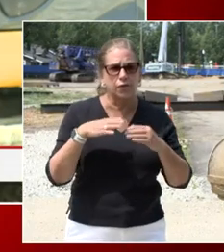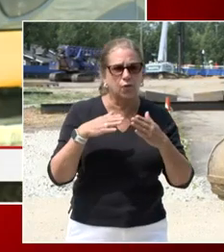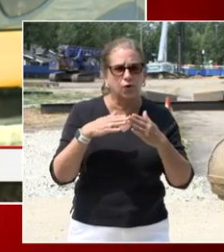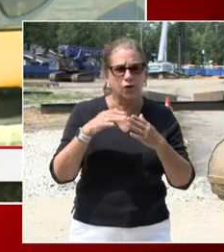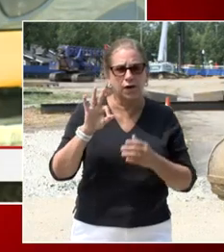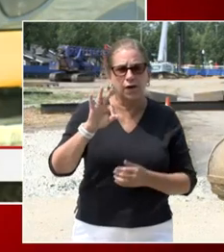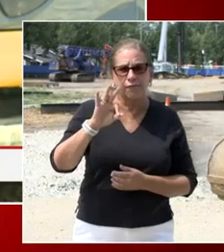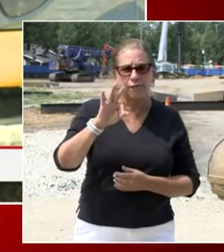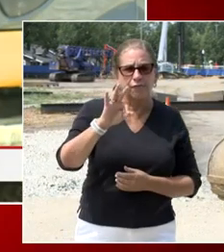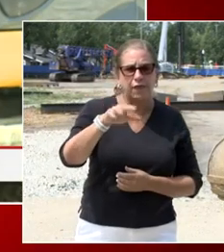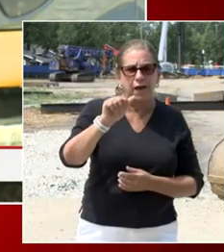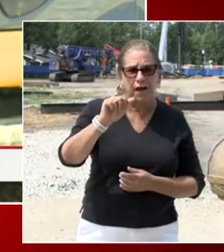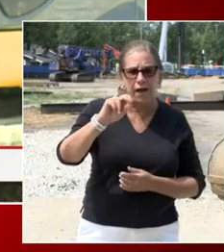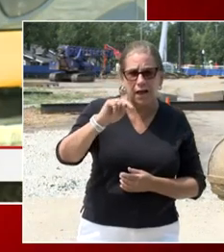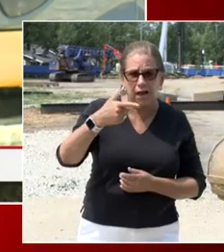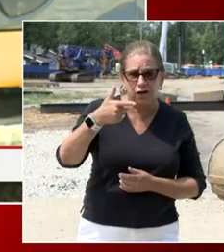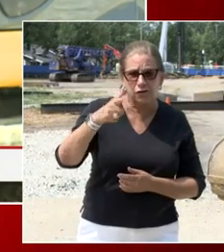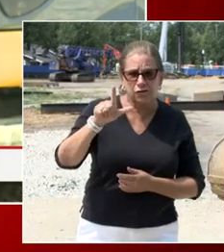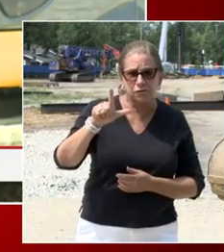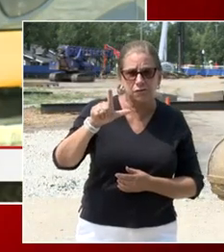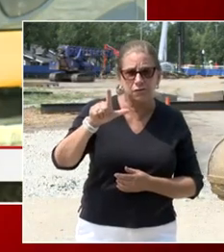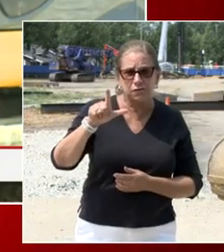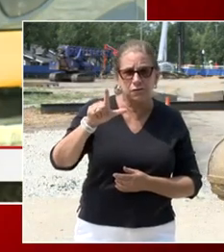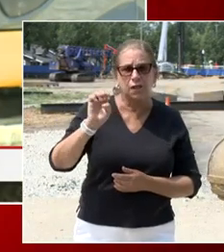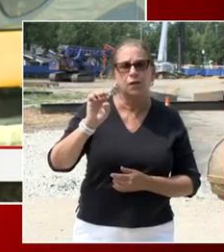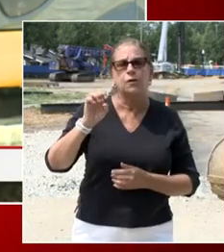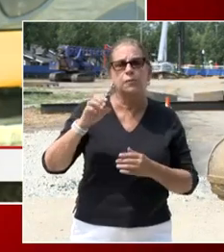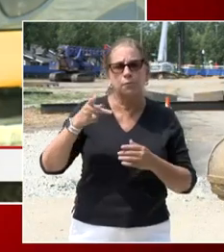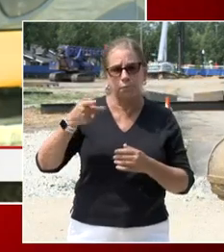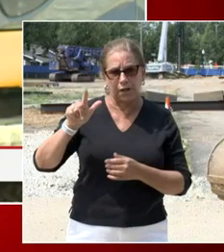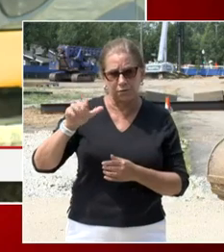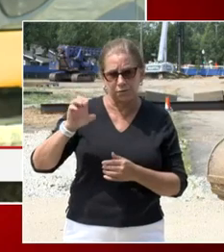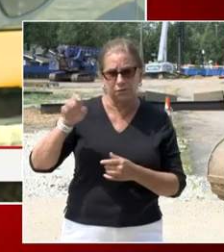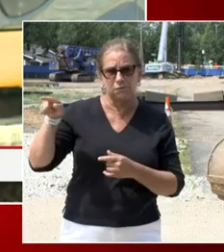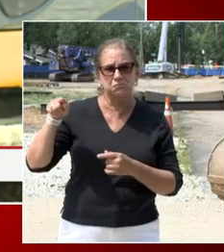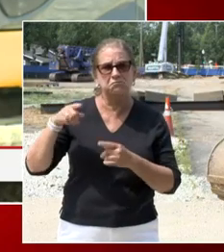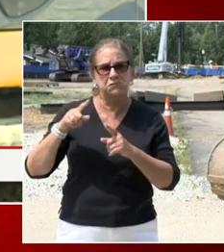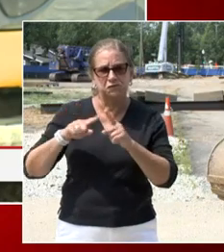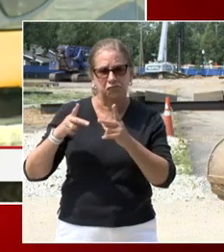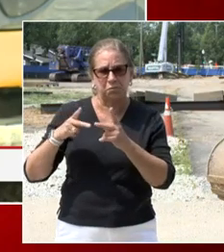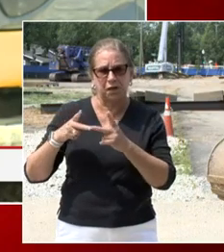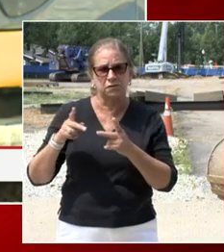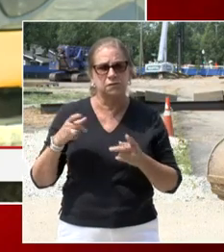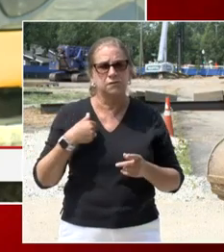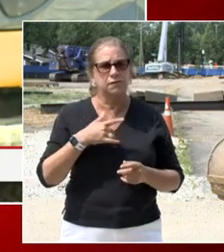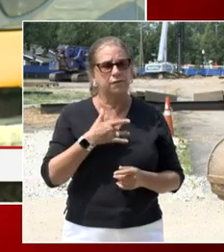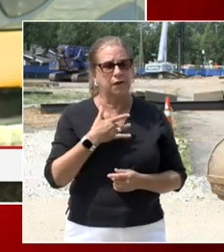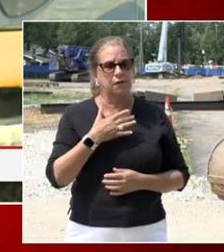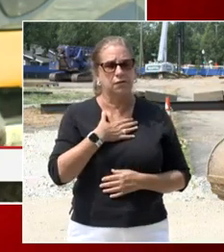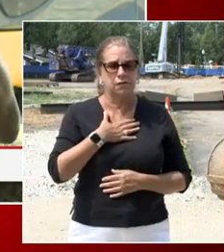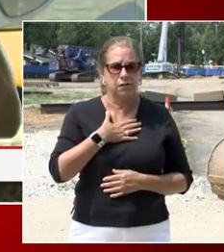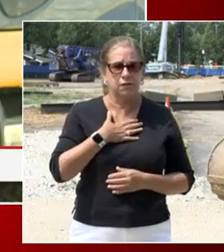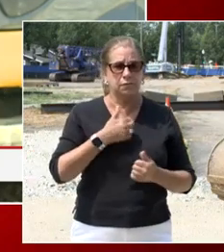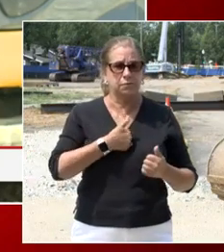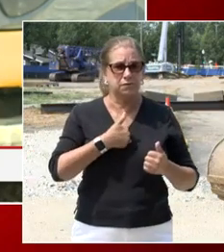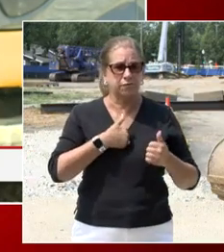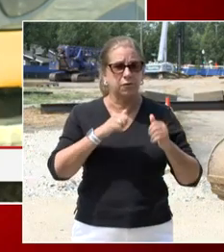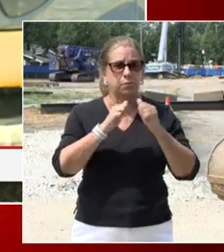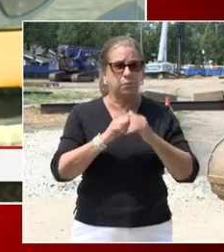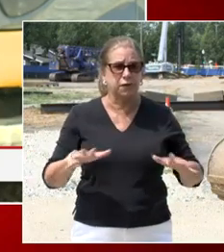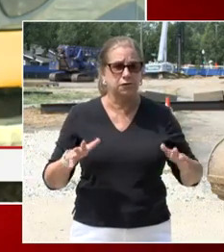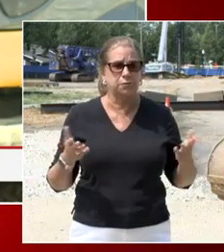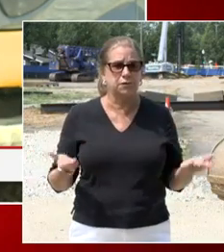I don't know, but there's so many people. It's going to be a blessing just to walk here to Whitman-Walker. But if you need a